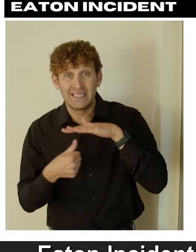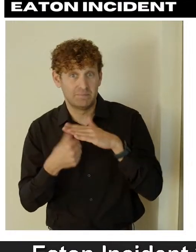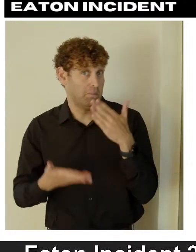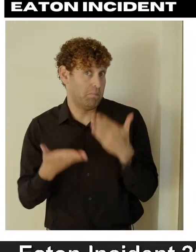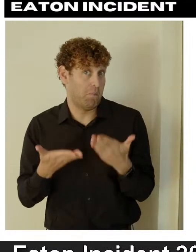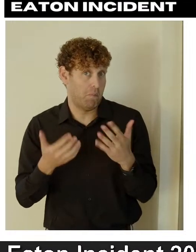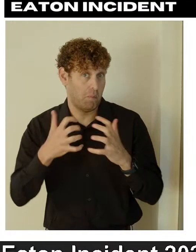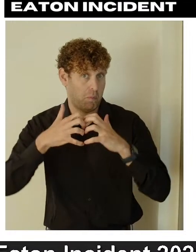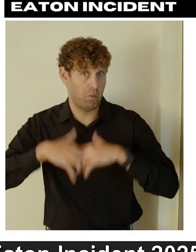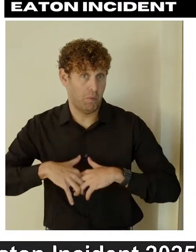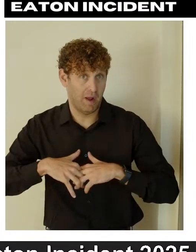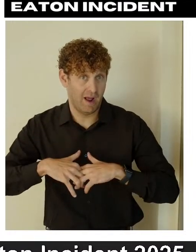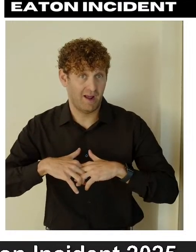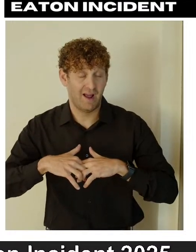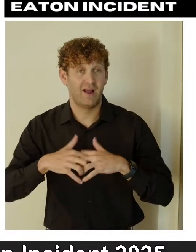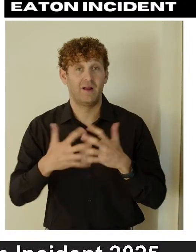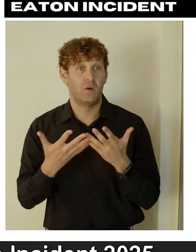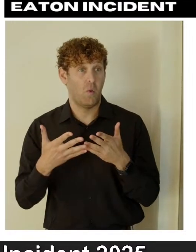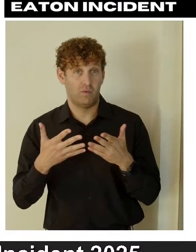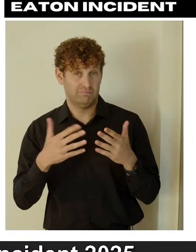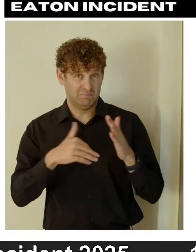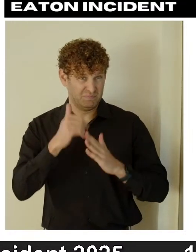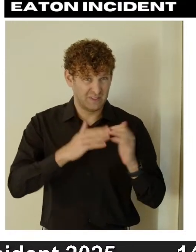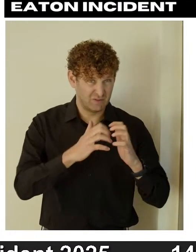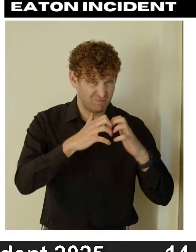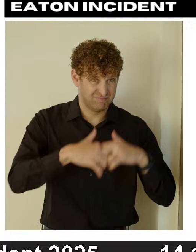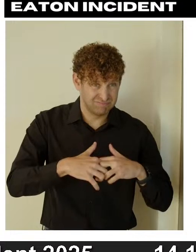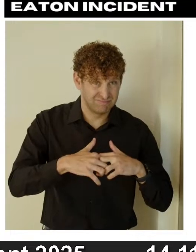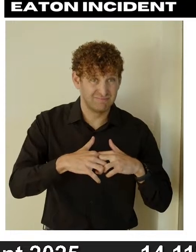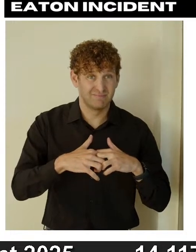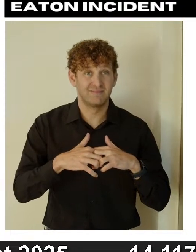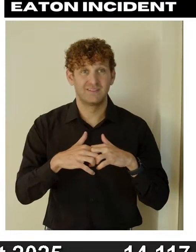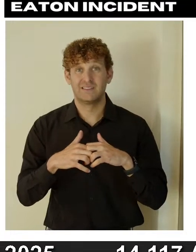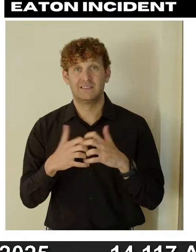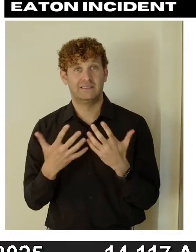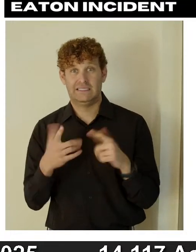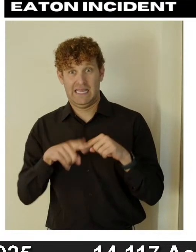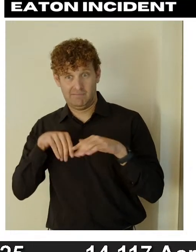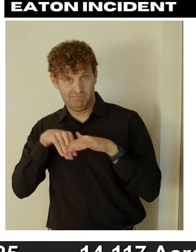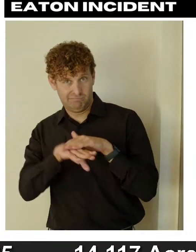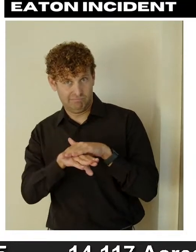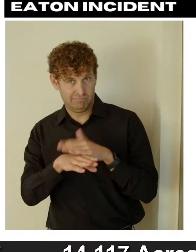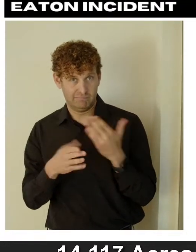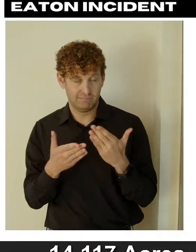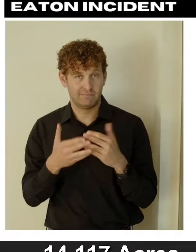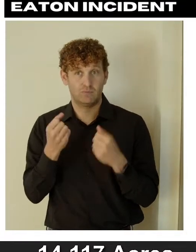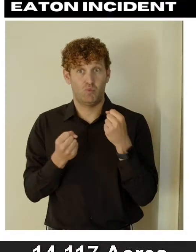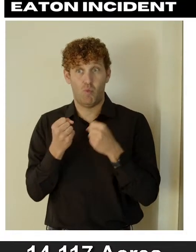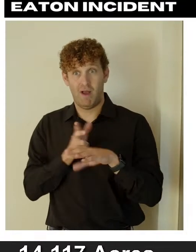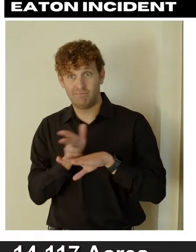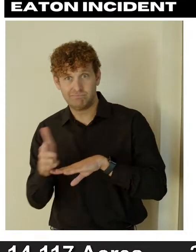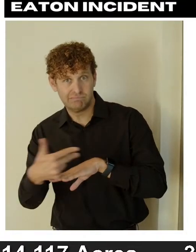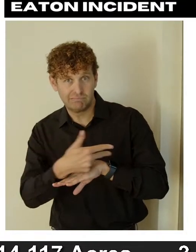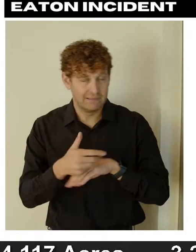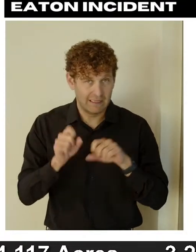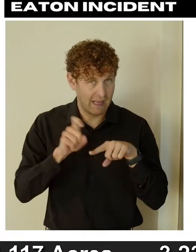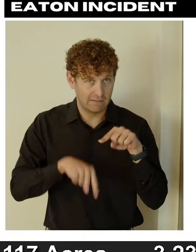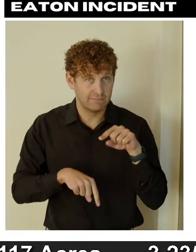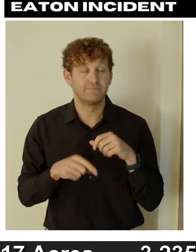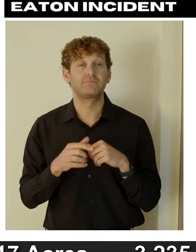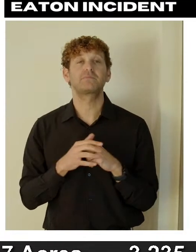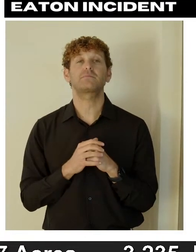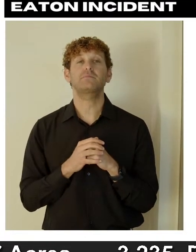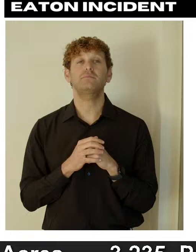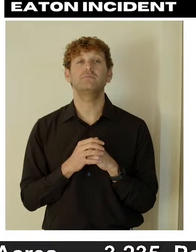under the road and the road's no longer capable of having a vehicle pass. Current USAR or SAR components, so we have